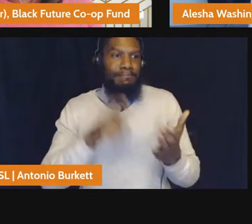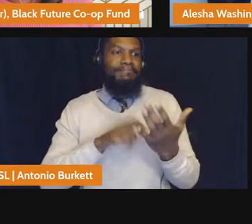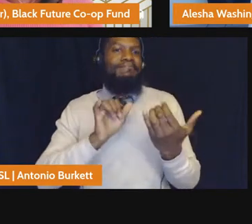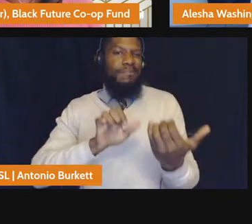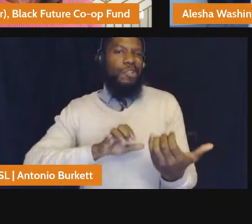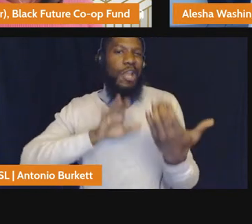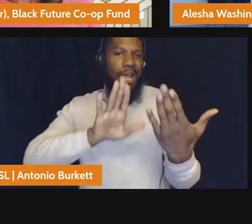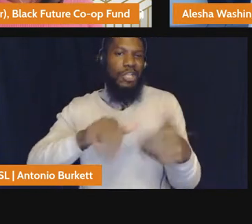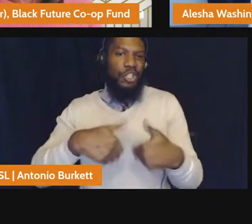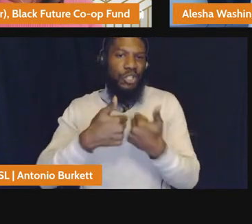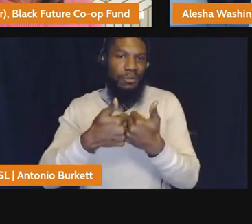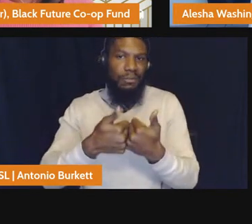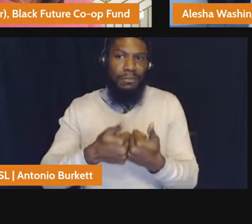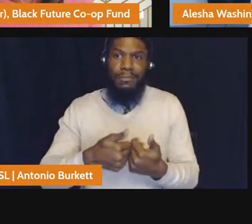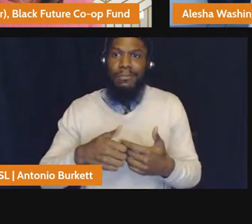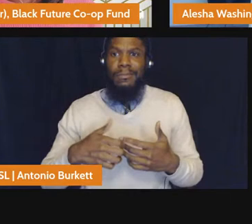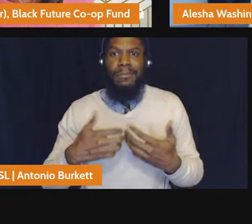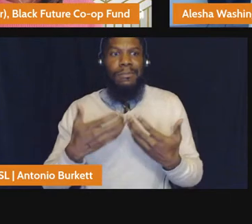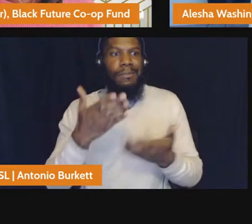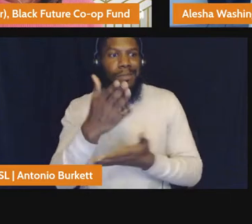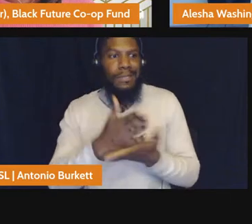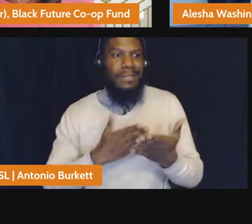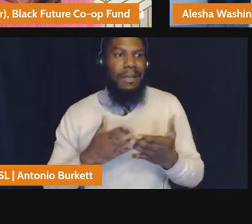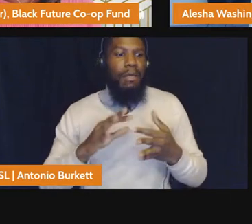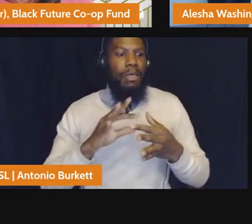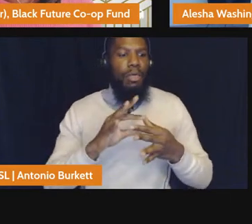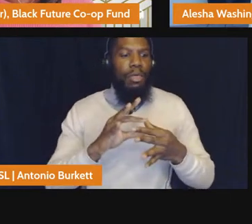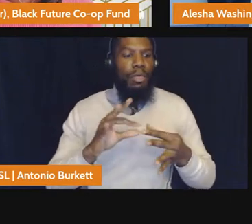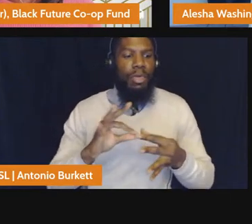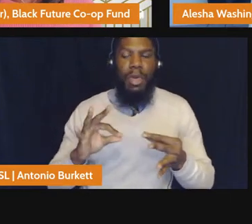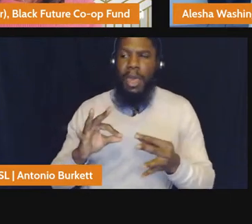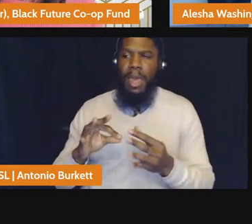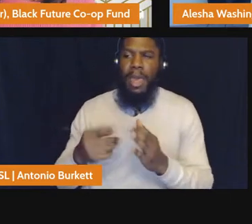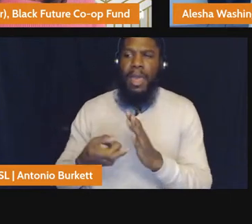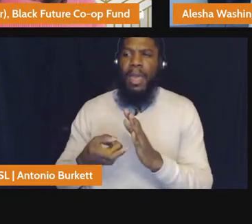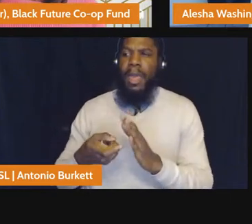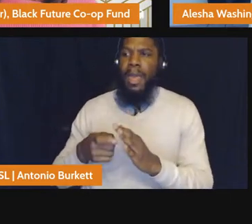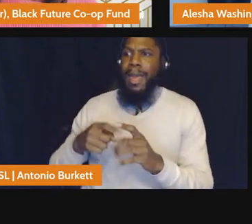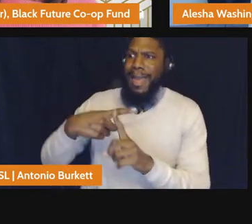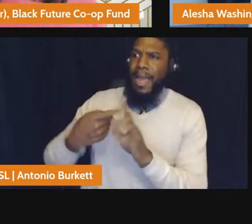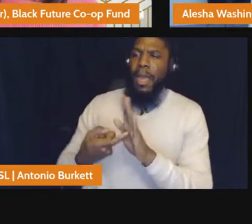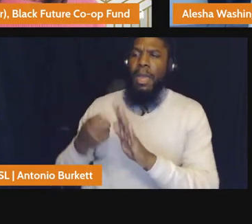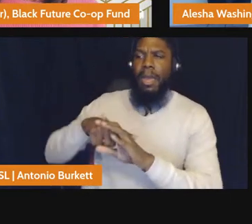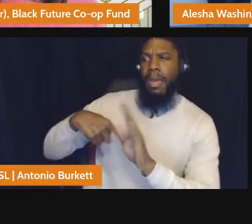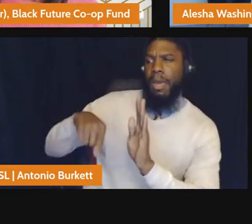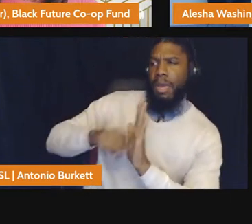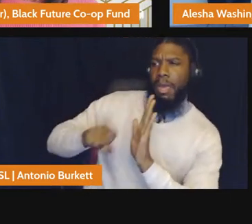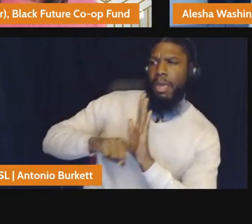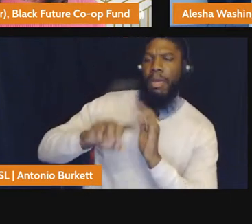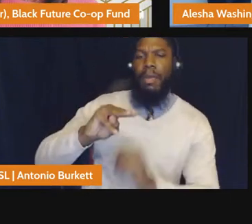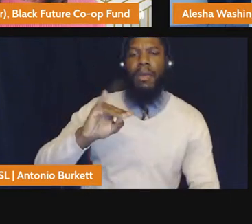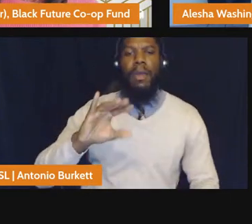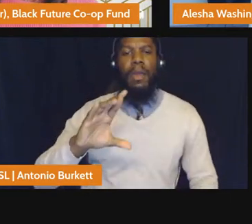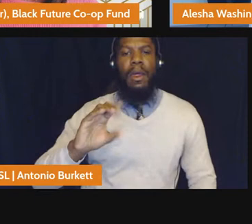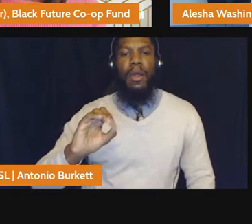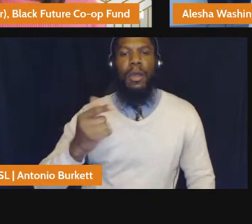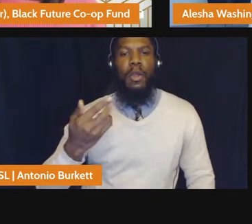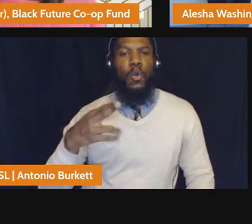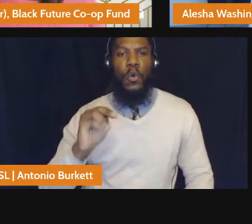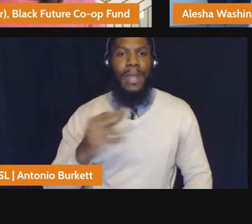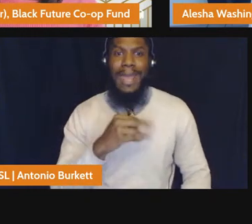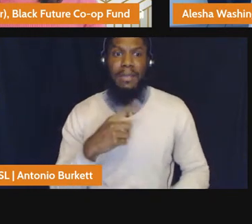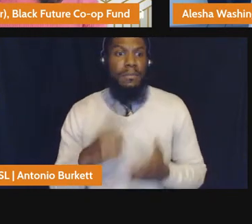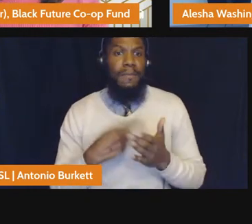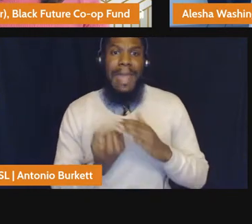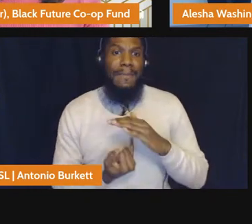even some microaggressions, maybe even some isolation. And I really looked to the community that we